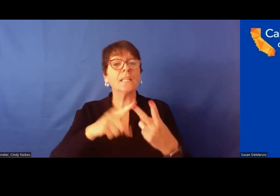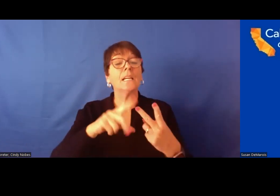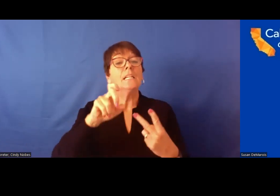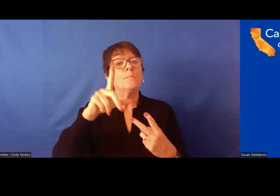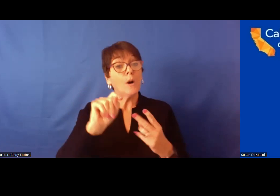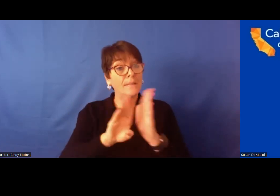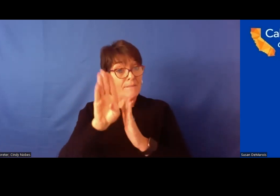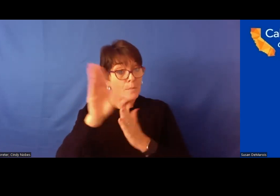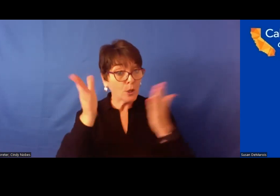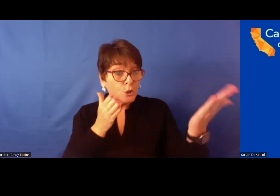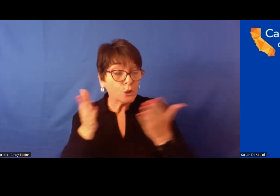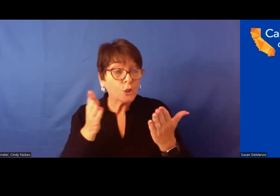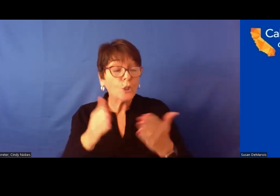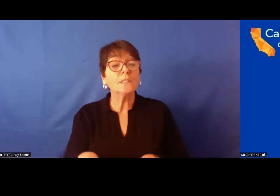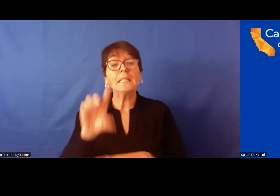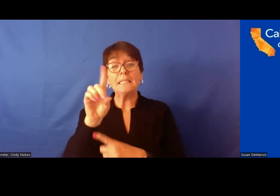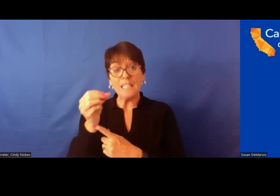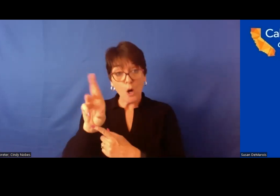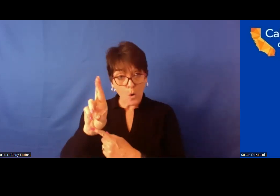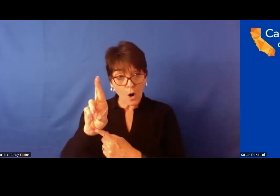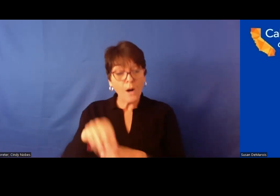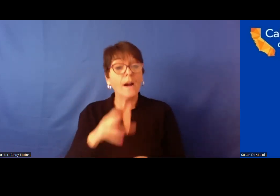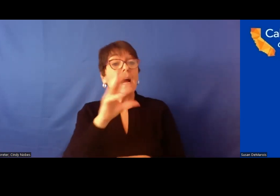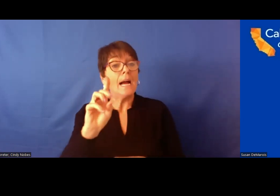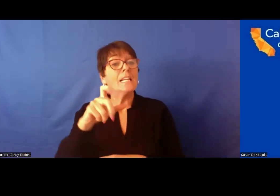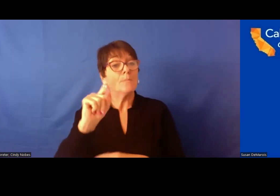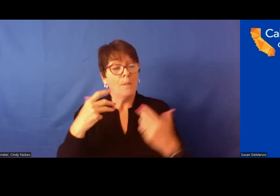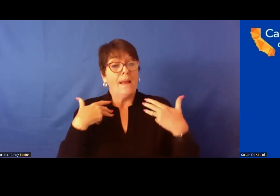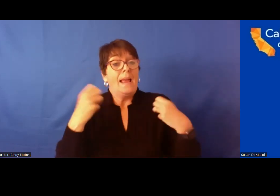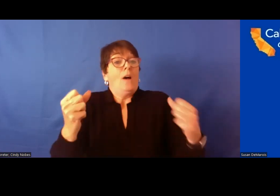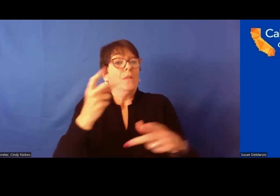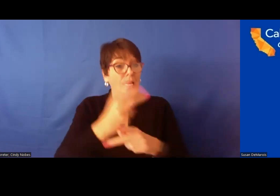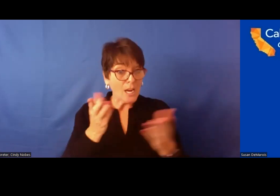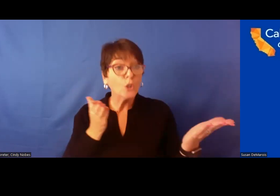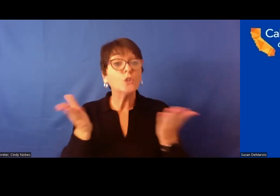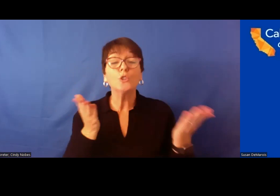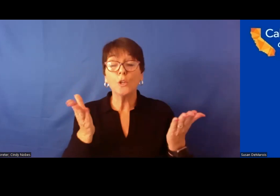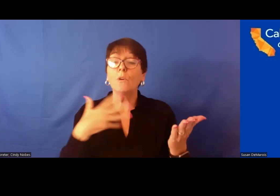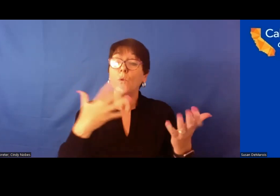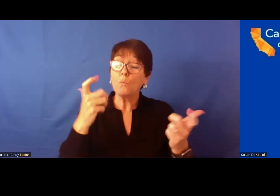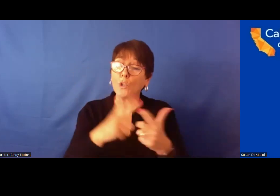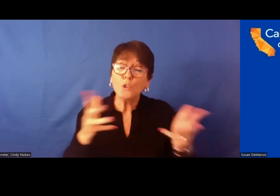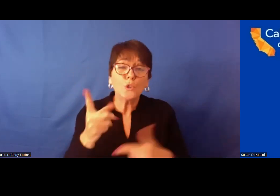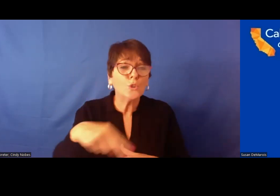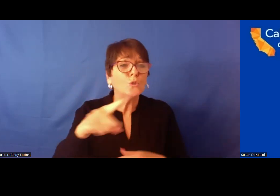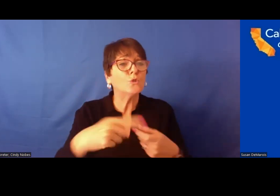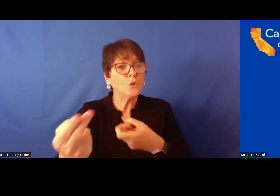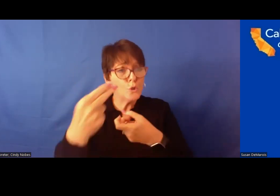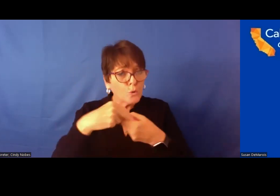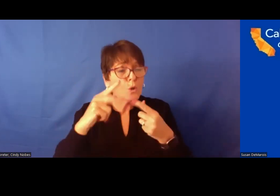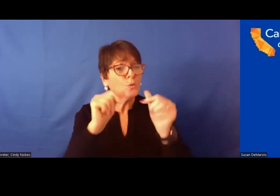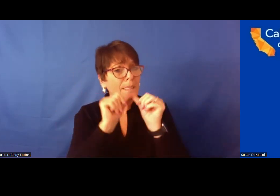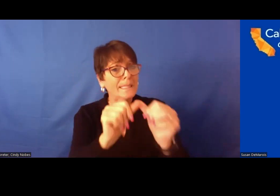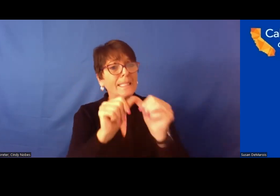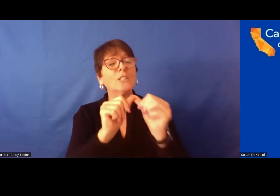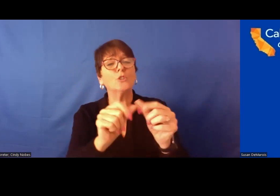Services, the Department of Rehabilitation, and the Department of Healthcare Services. We'd like to encourage you to join us in continuing